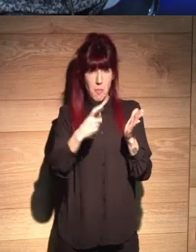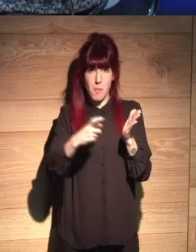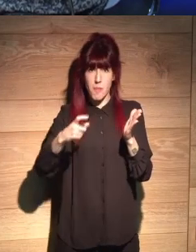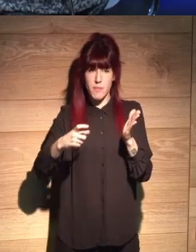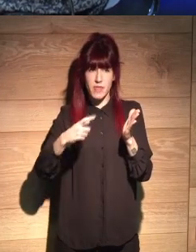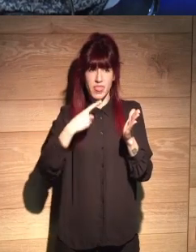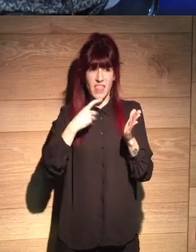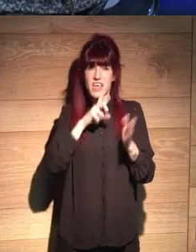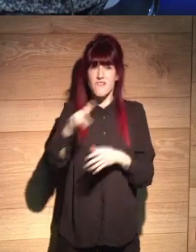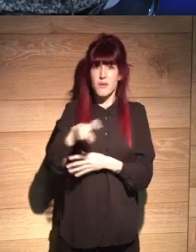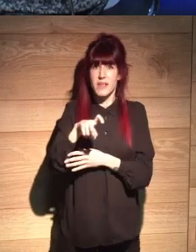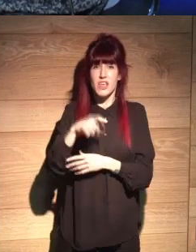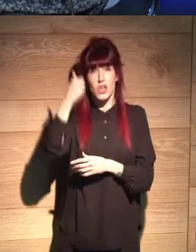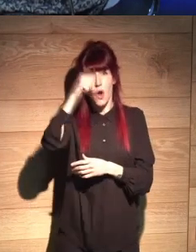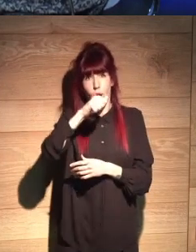because